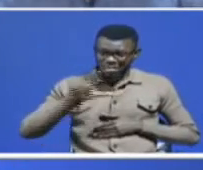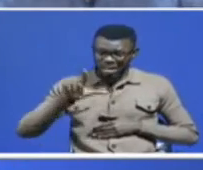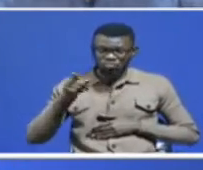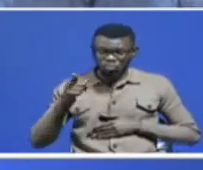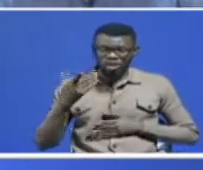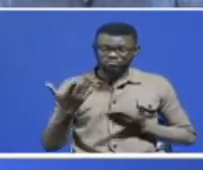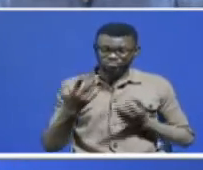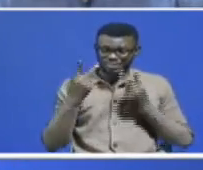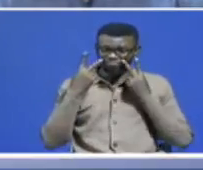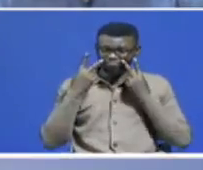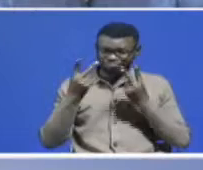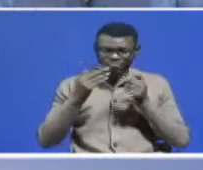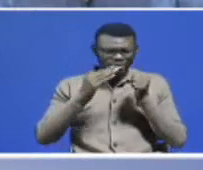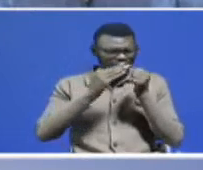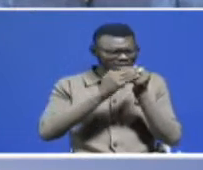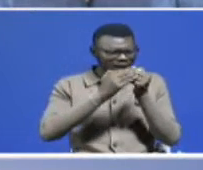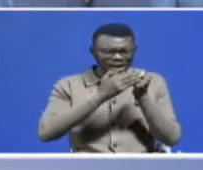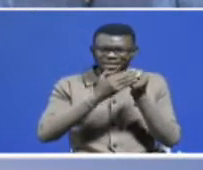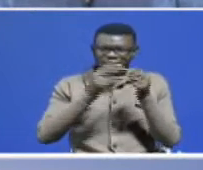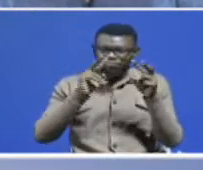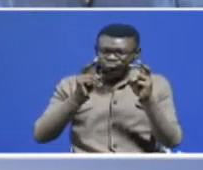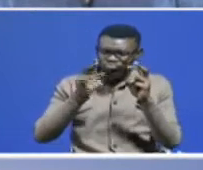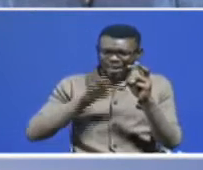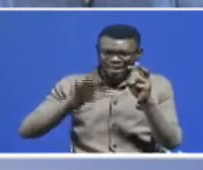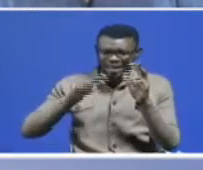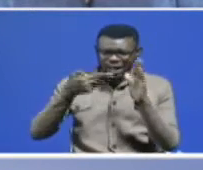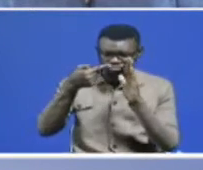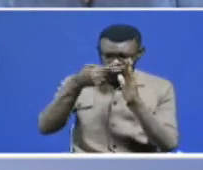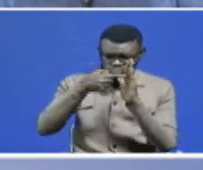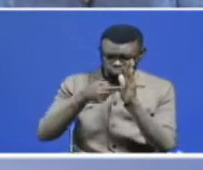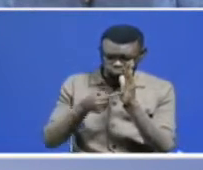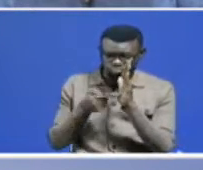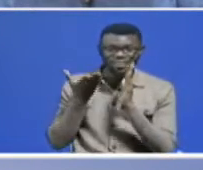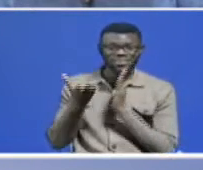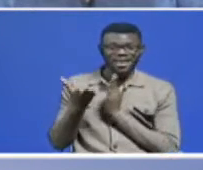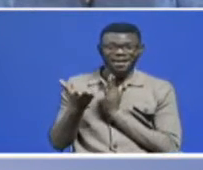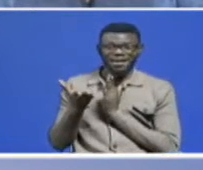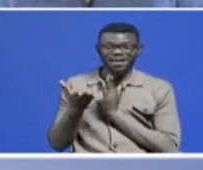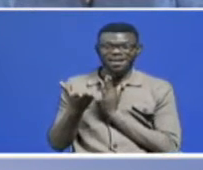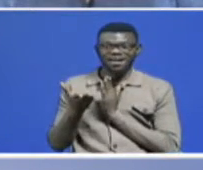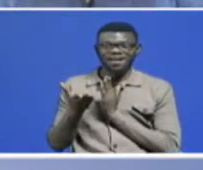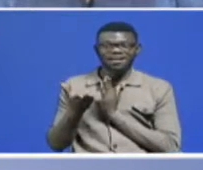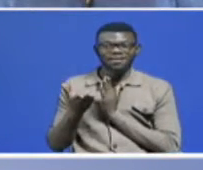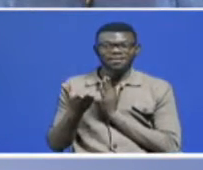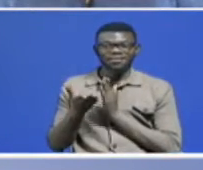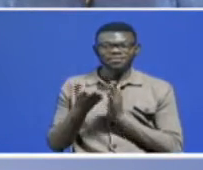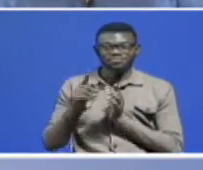the 9 thematic areas that birthed this whole process?